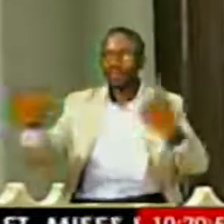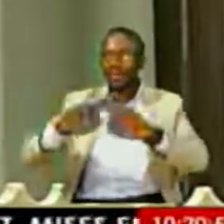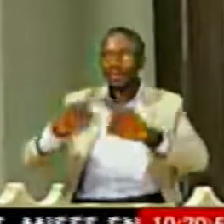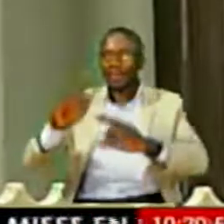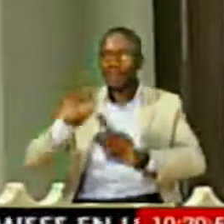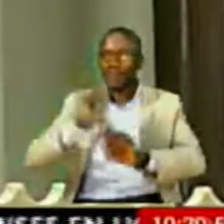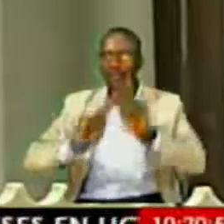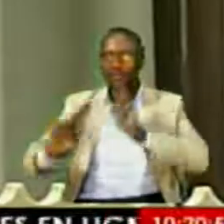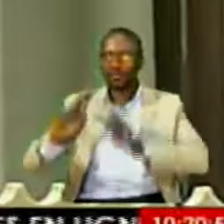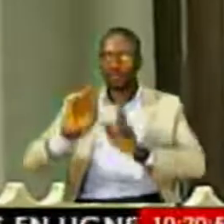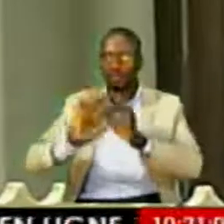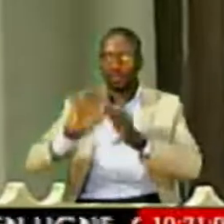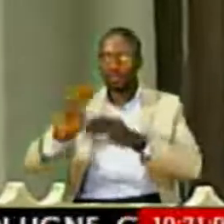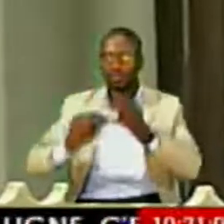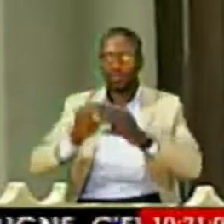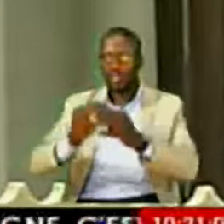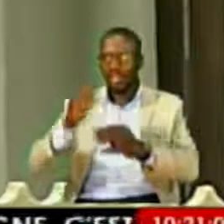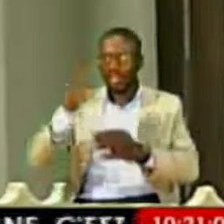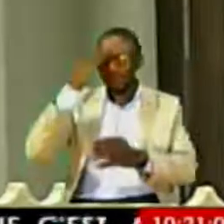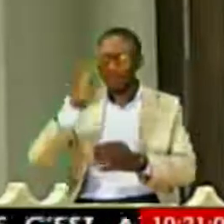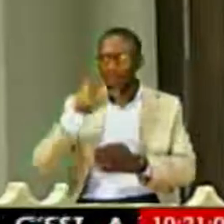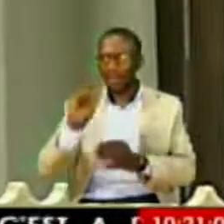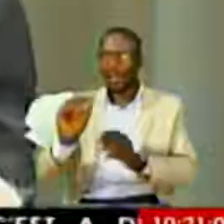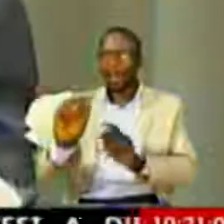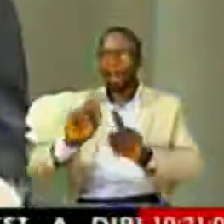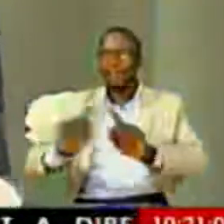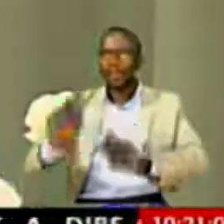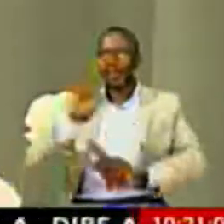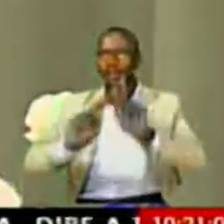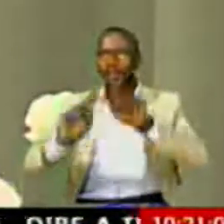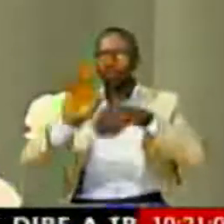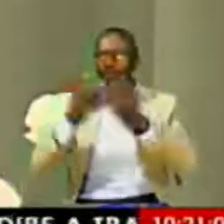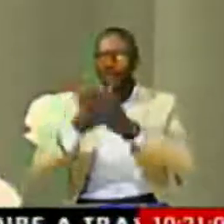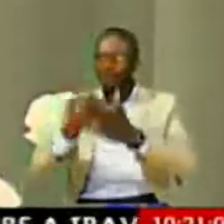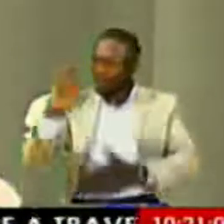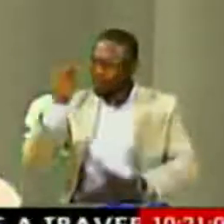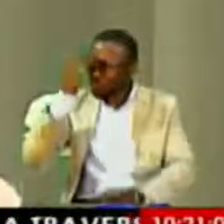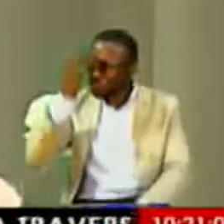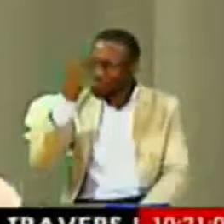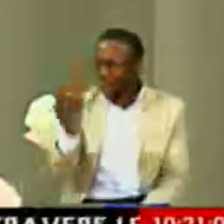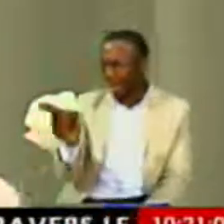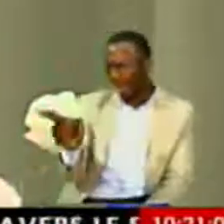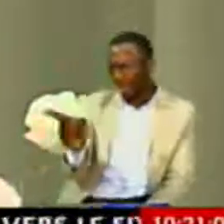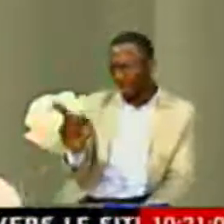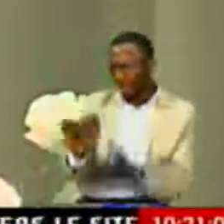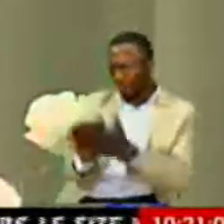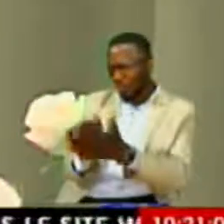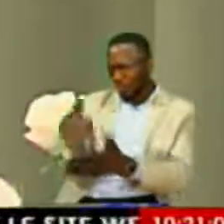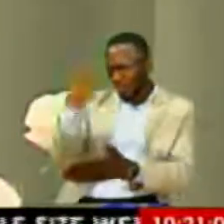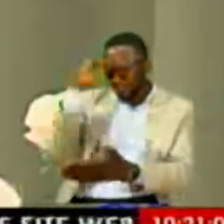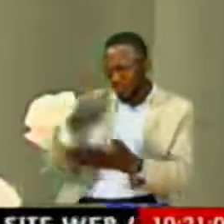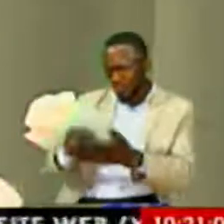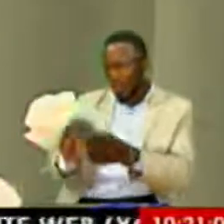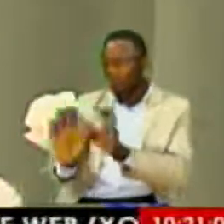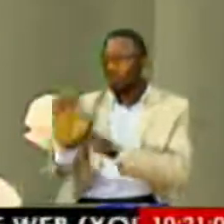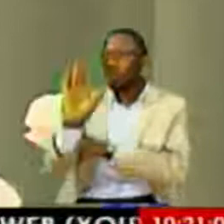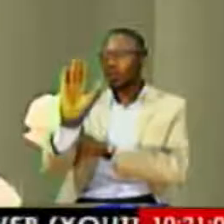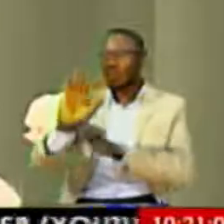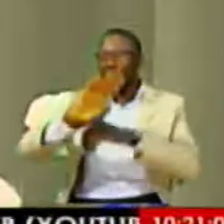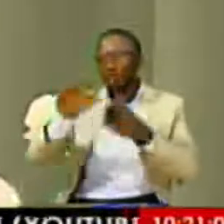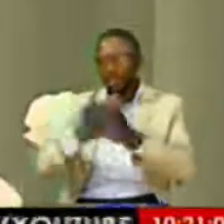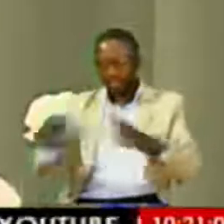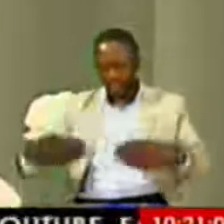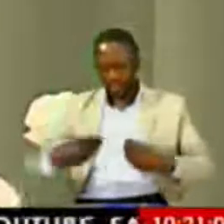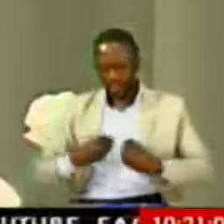receive him. Mais pour tous ceux-là qui l'ont reconnu, but for all those who have received him, tous ceux-là qui l'ont reçu, all those who have received him, il